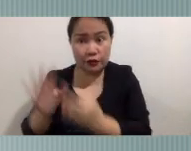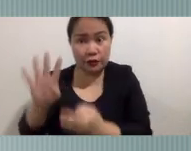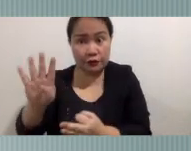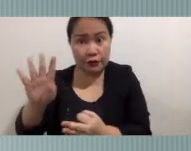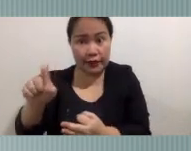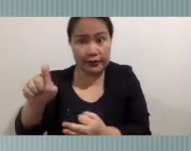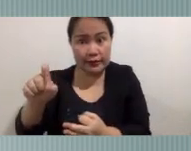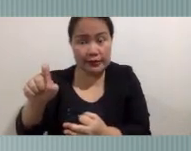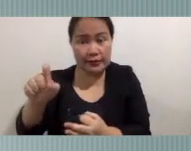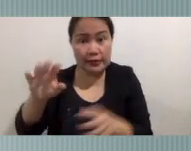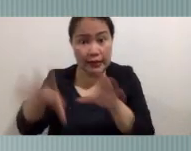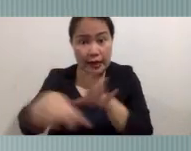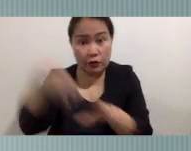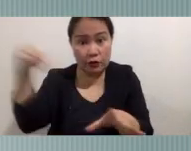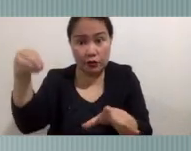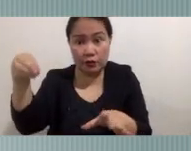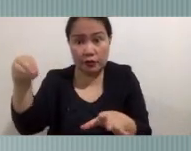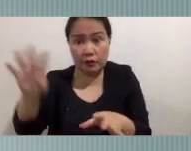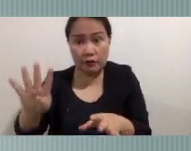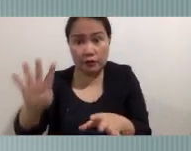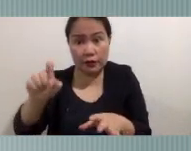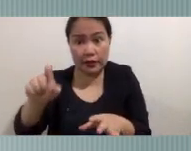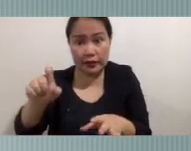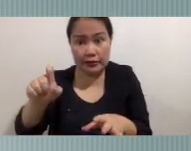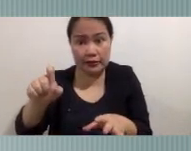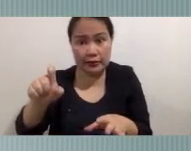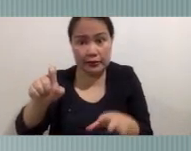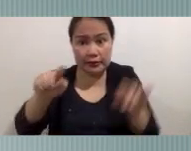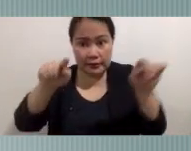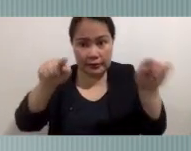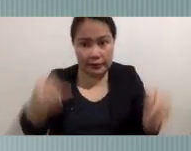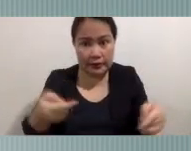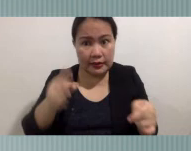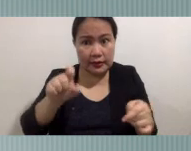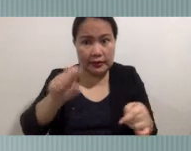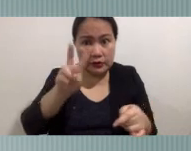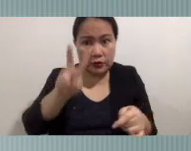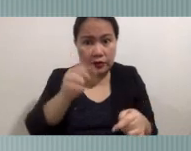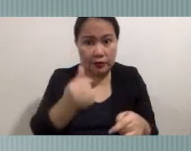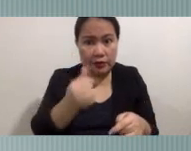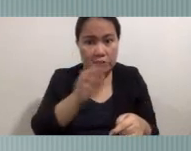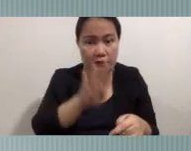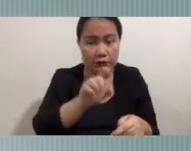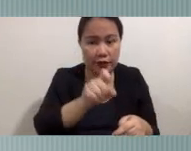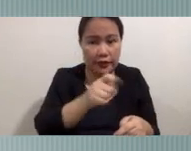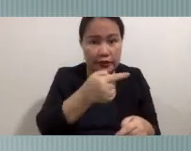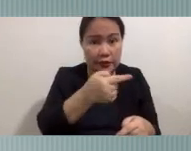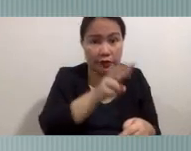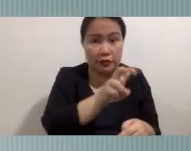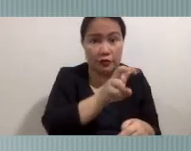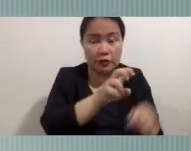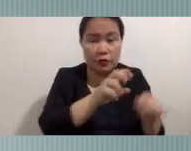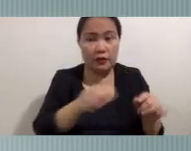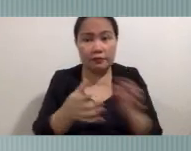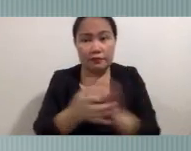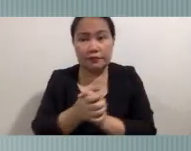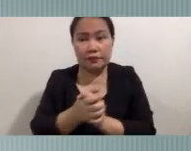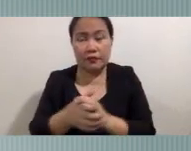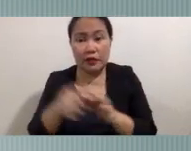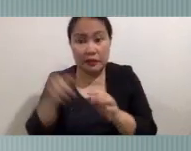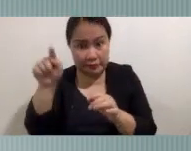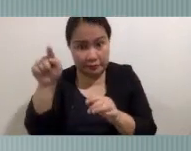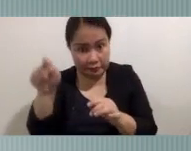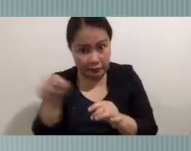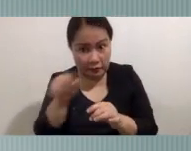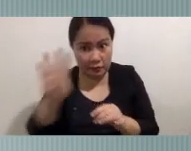have 4x times x squared plus 4x minus 12. Okay? So, etong nasa loob na to,